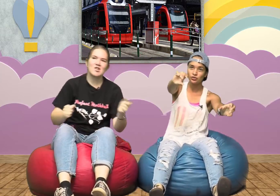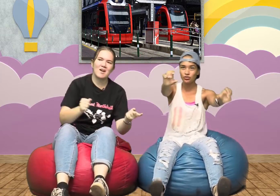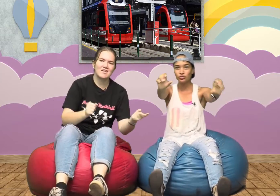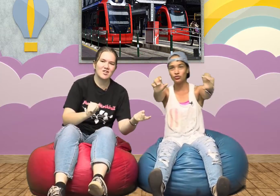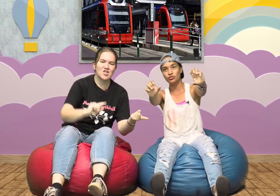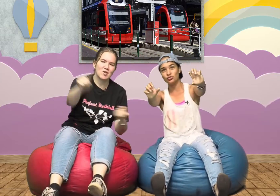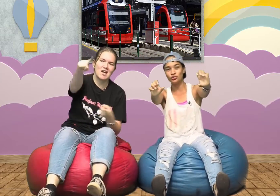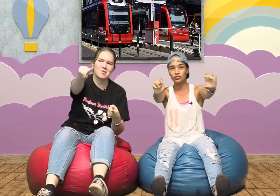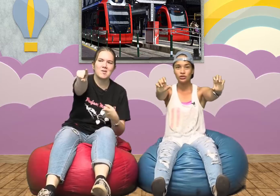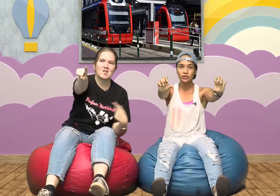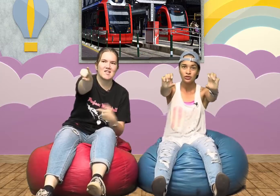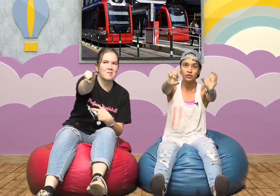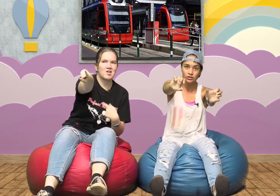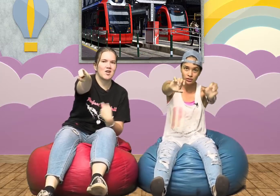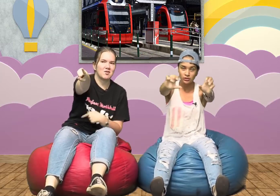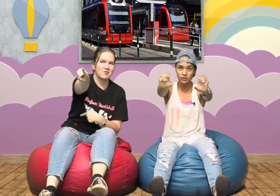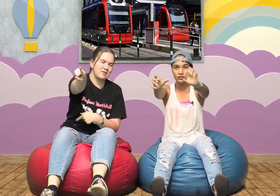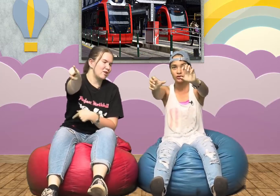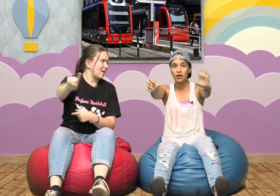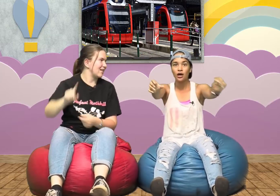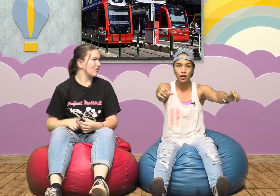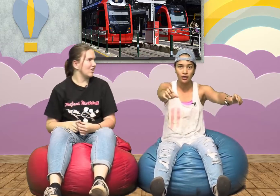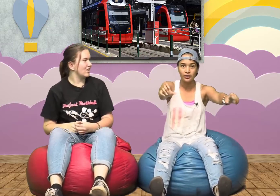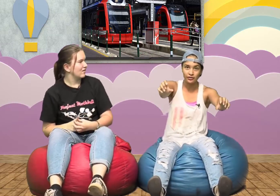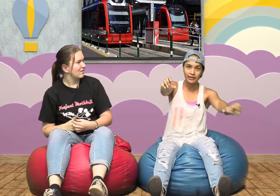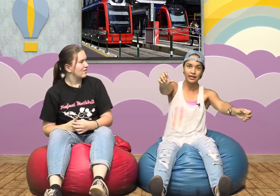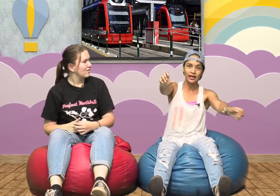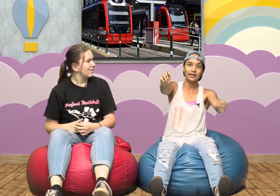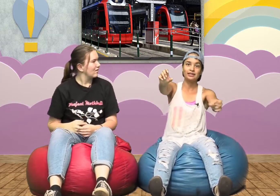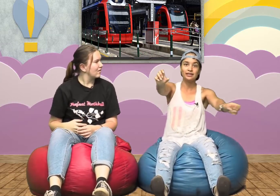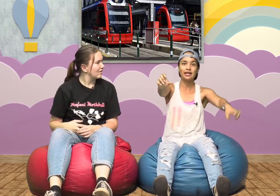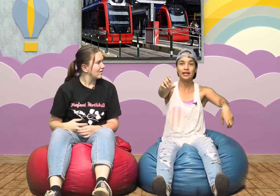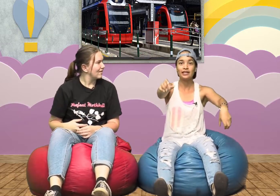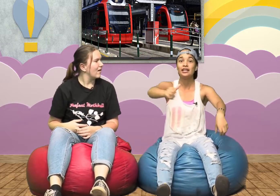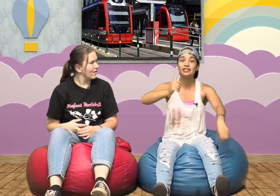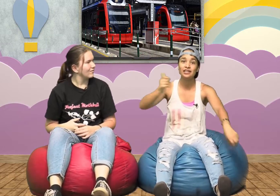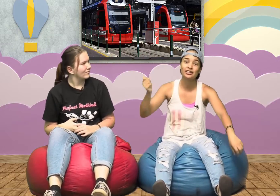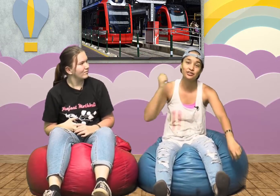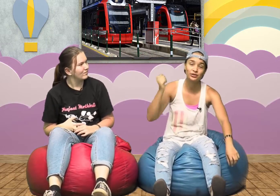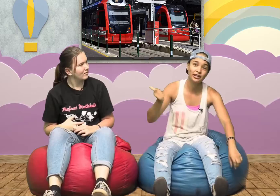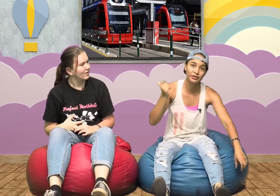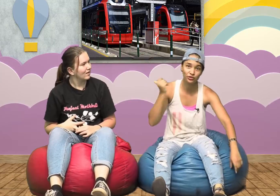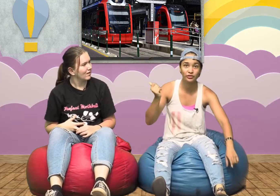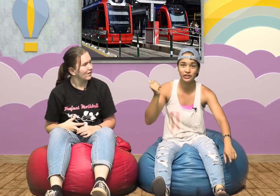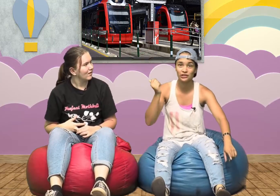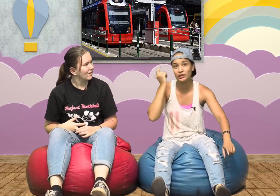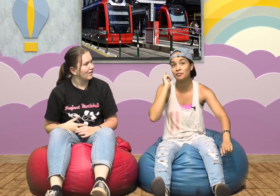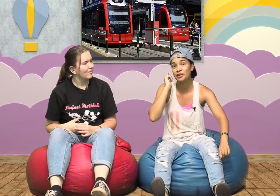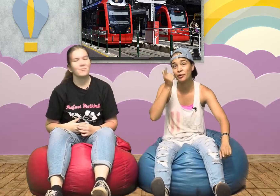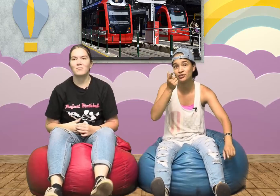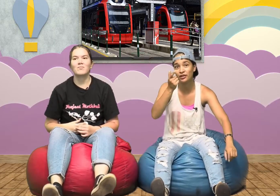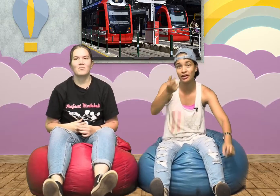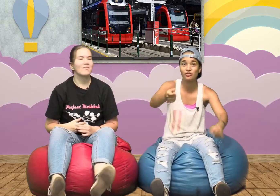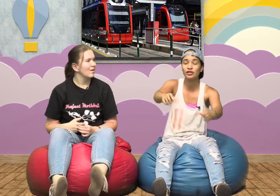So, Jeannie, you might need to slow down because there's somebody driving really, really badly over there. No, really, I can see that. And Yeah. she has to tell me stories to